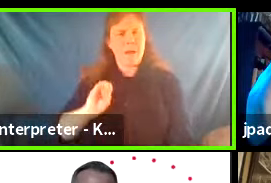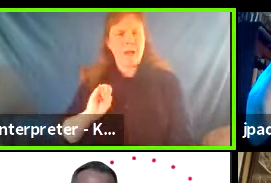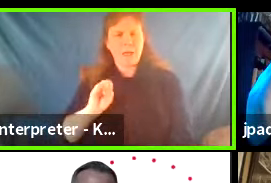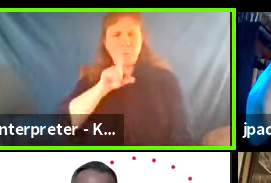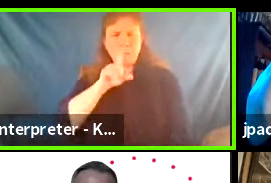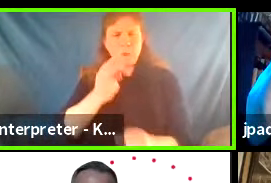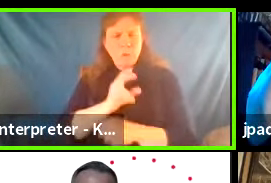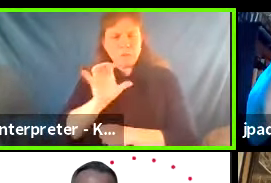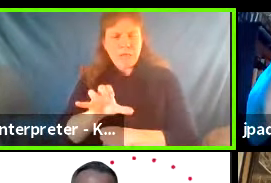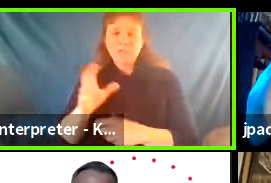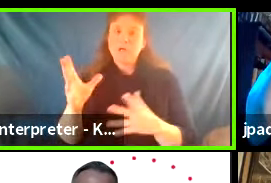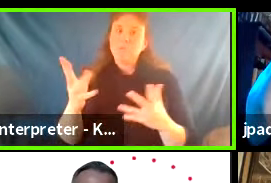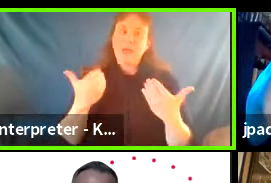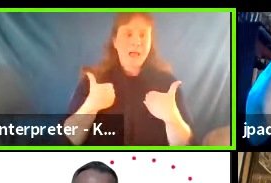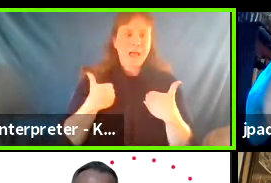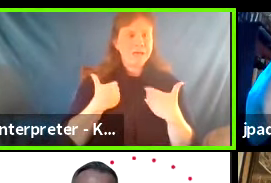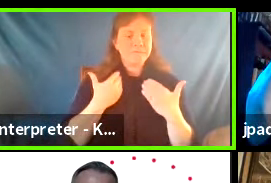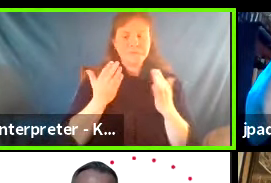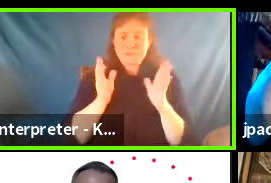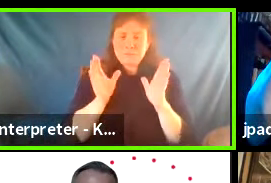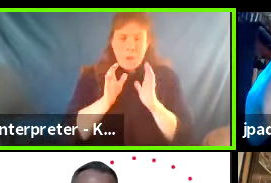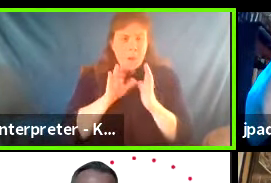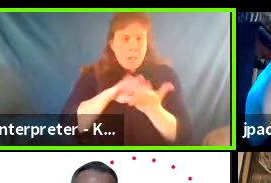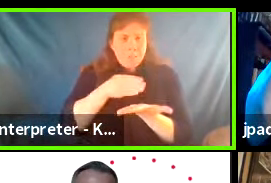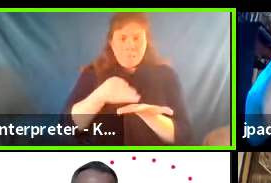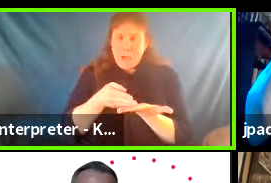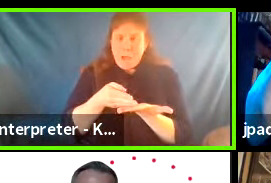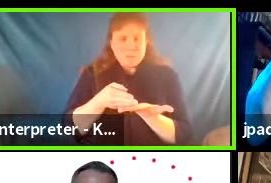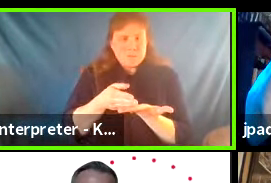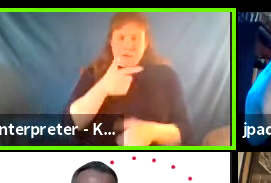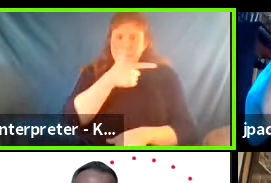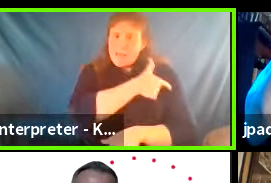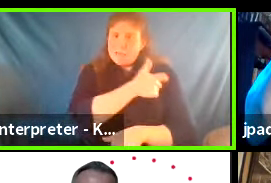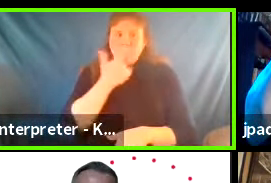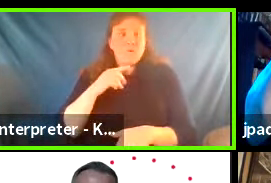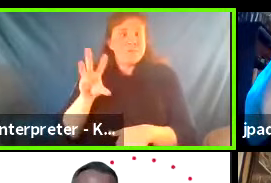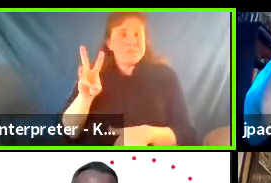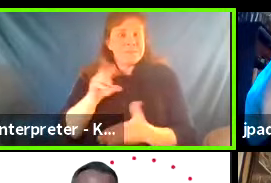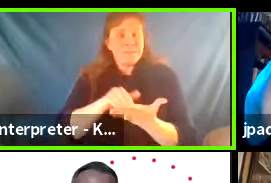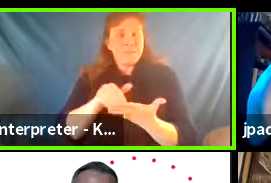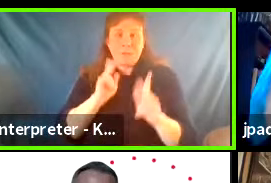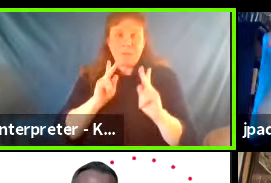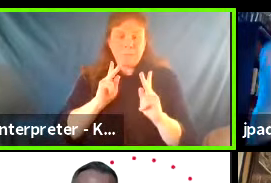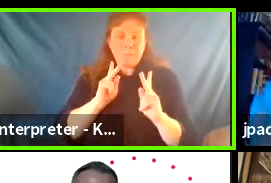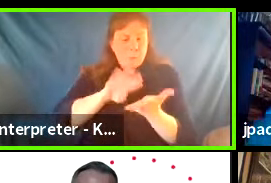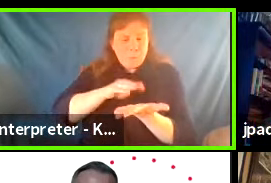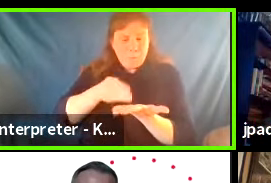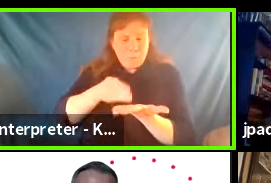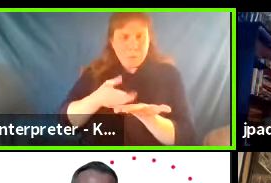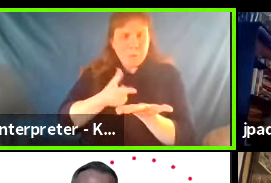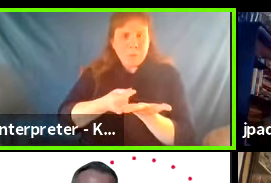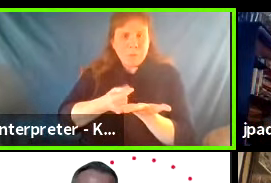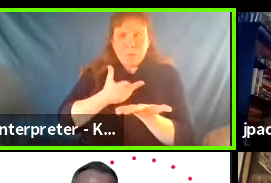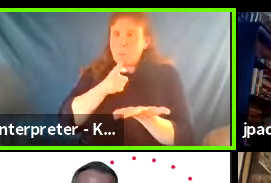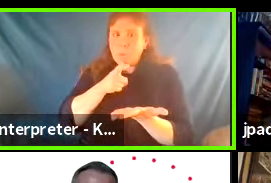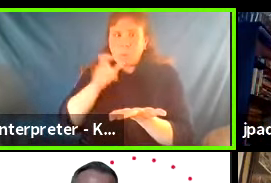really tough, very small amount of vaccine for over 6 million people. And I want to agree with you